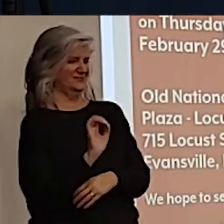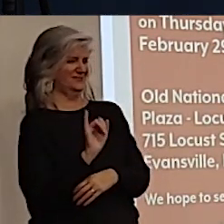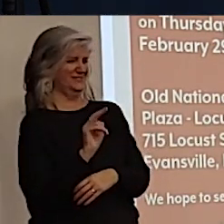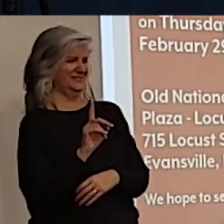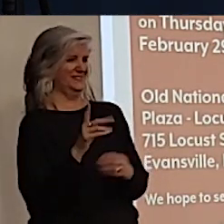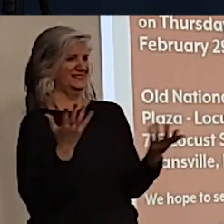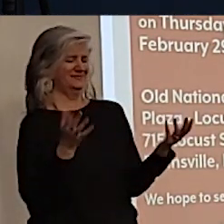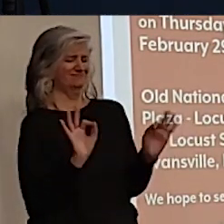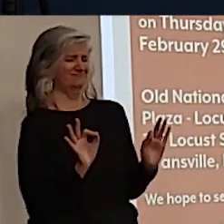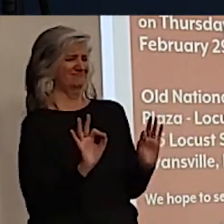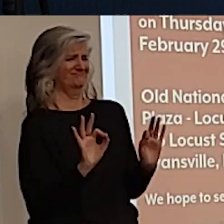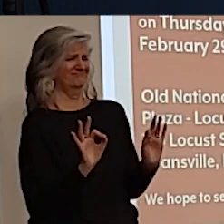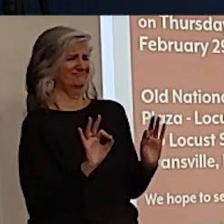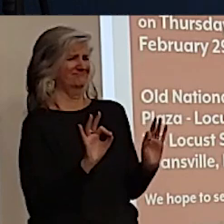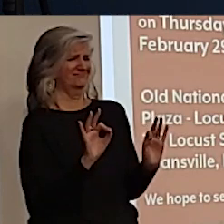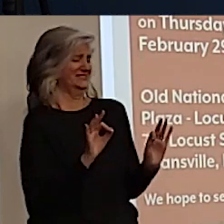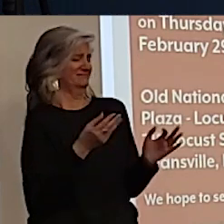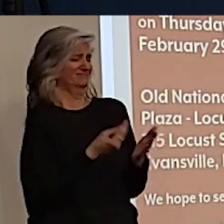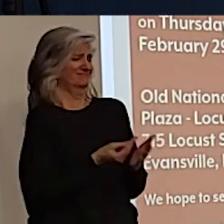nothing but a cash cow.